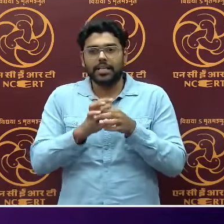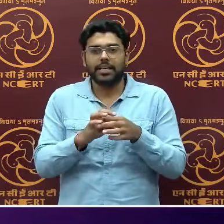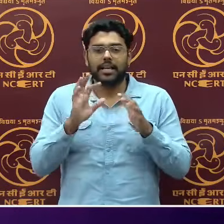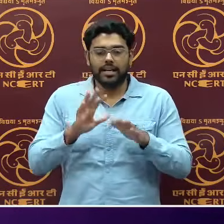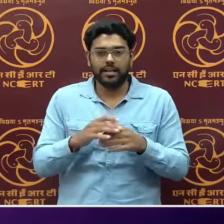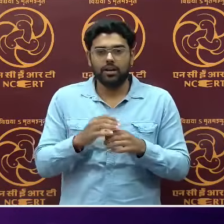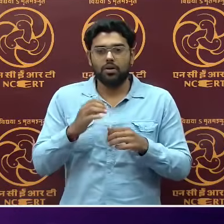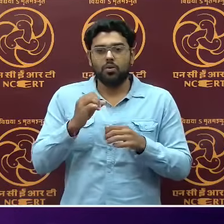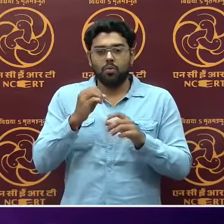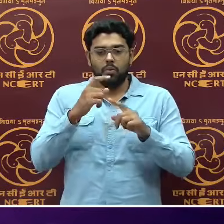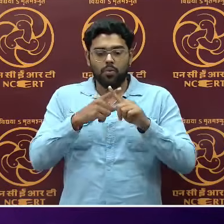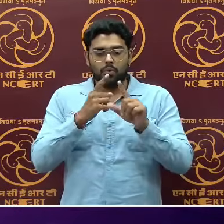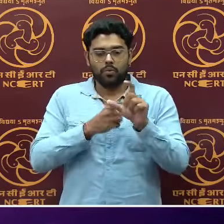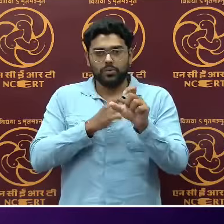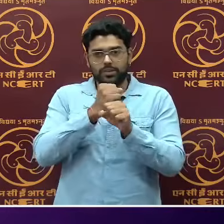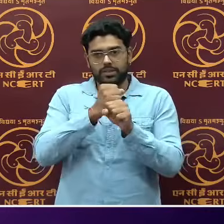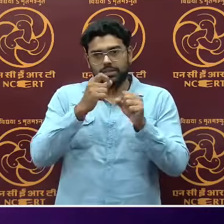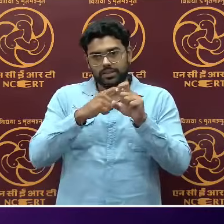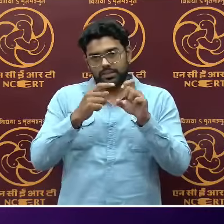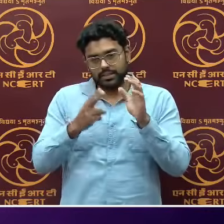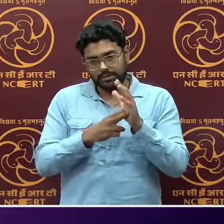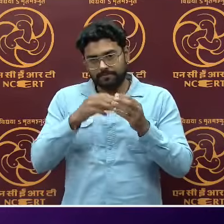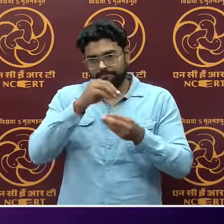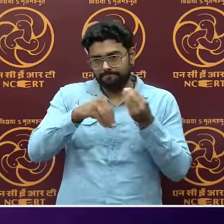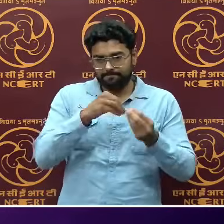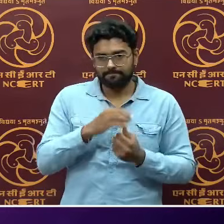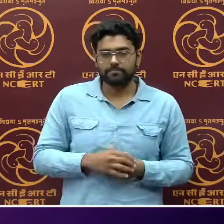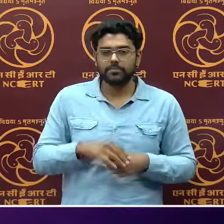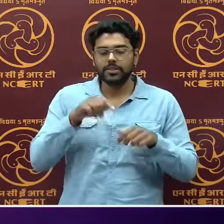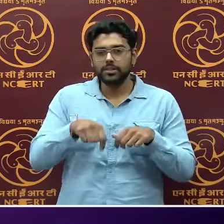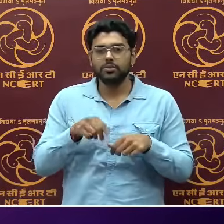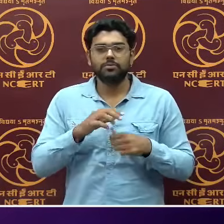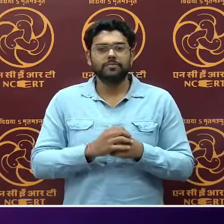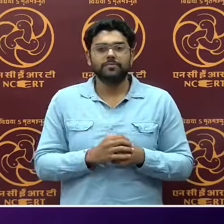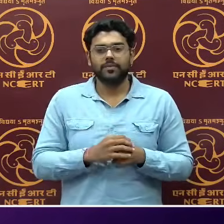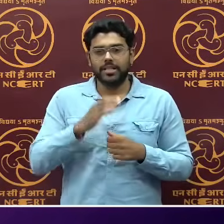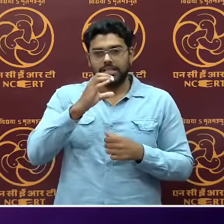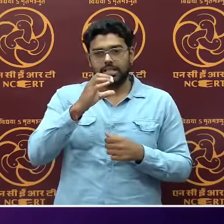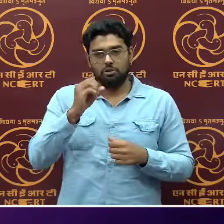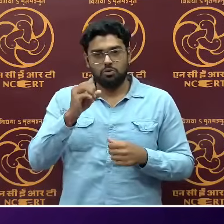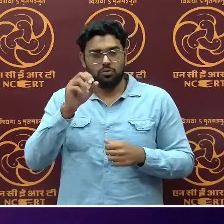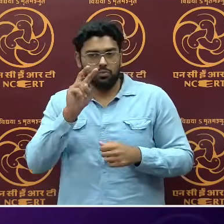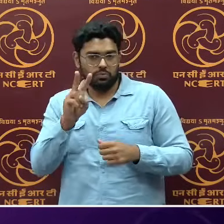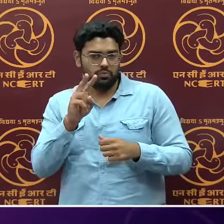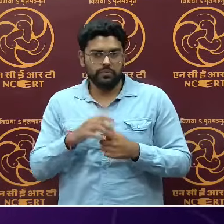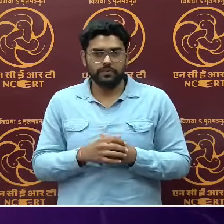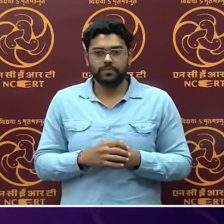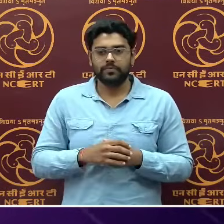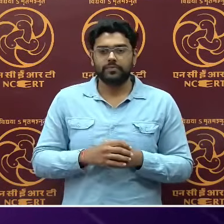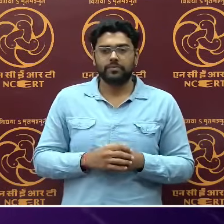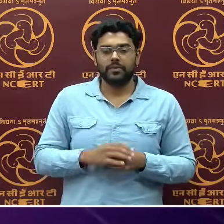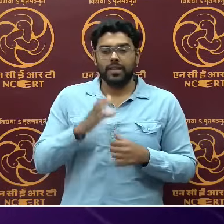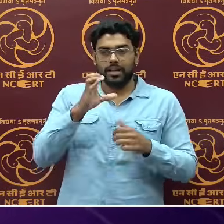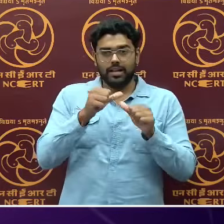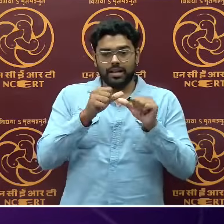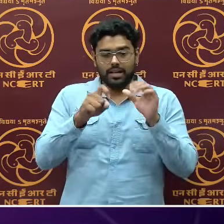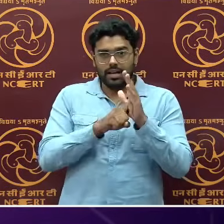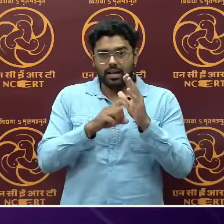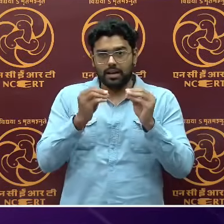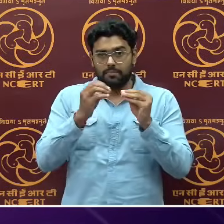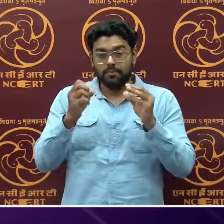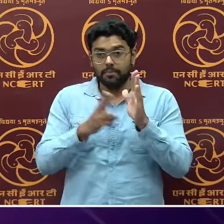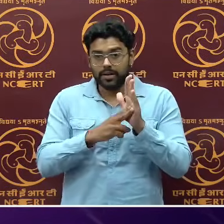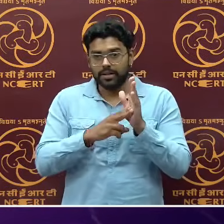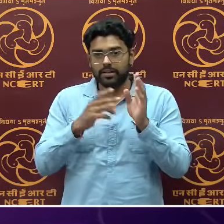of oxygen in it, right? Now carbon dioxide gas is very important for